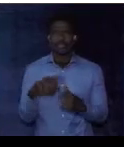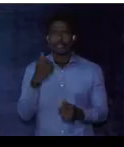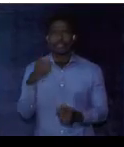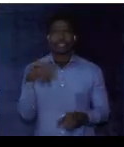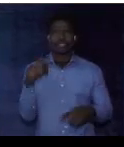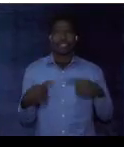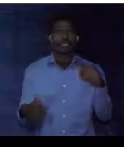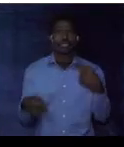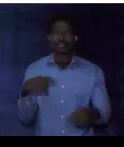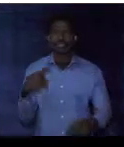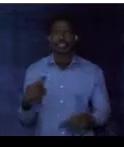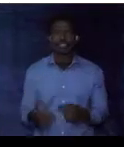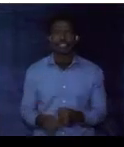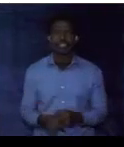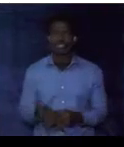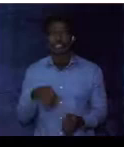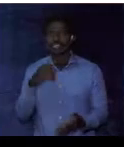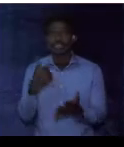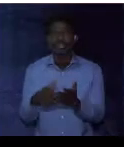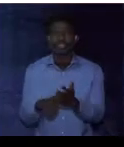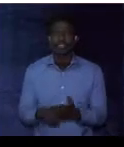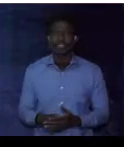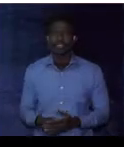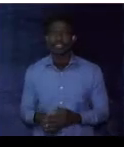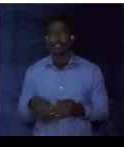Then, the argumentative essay.